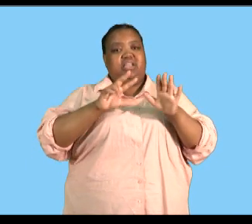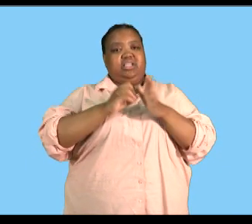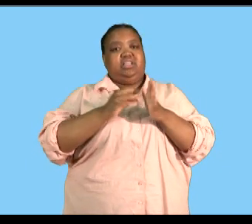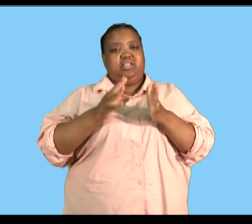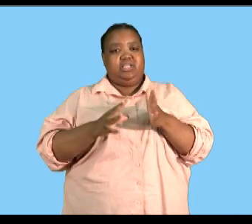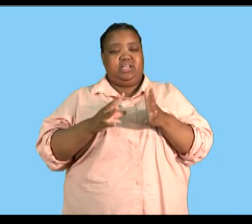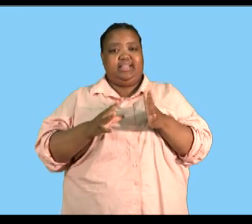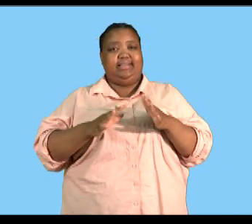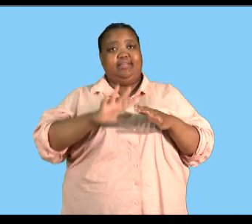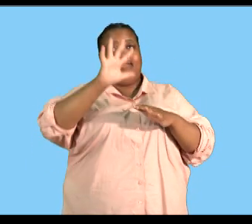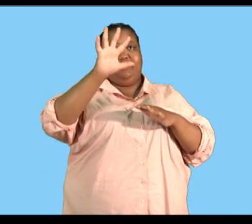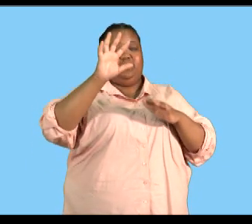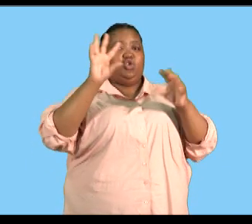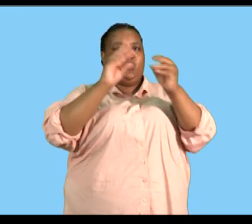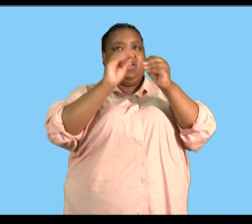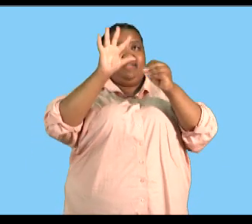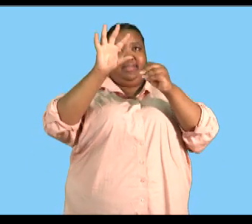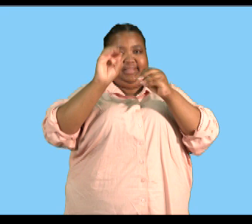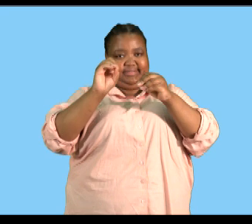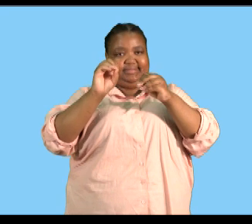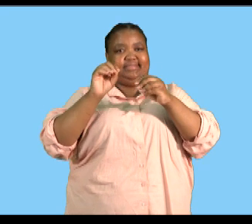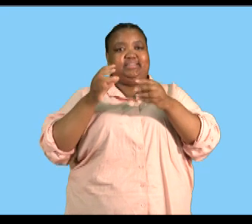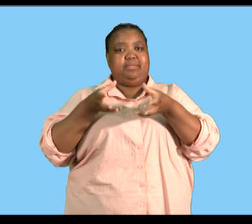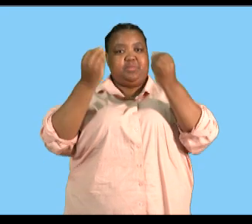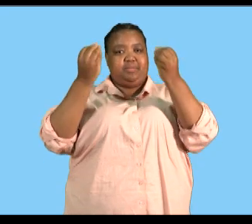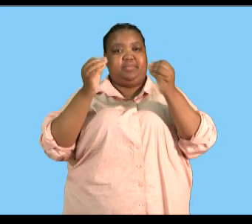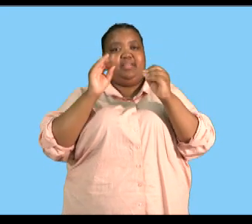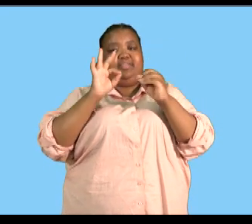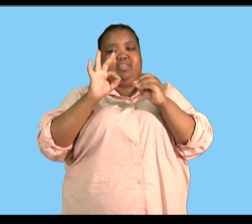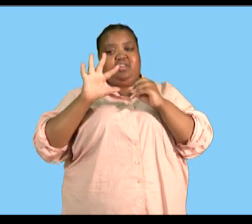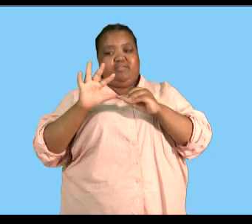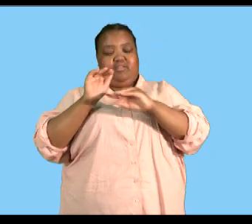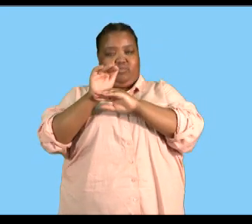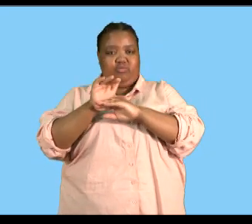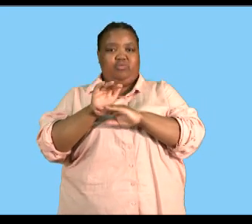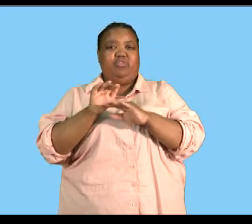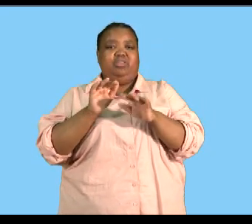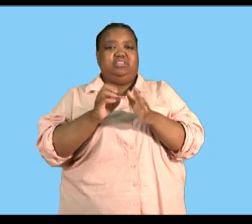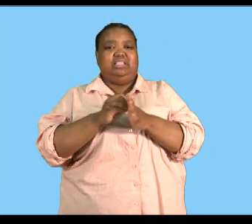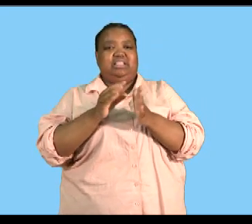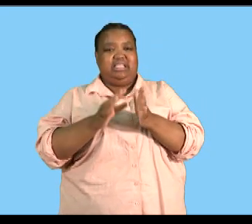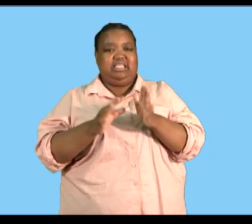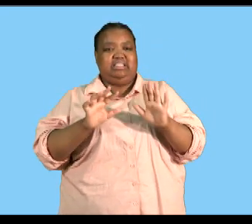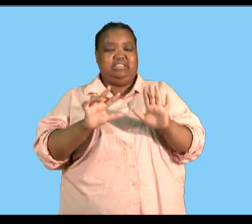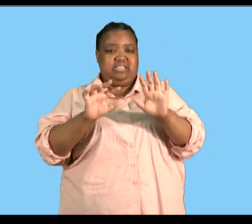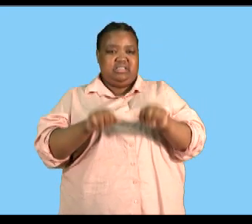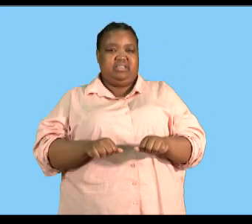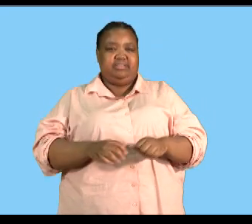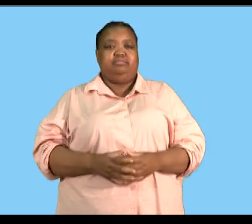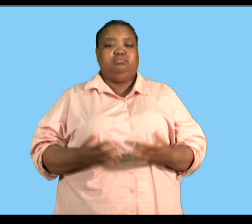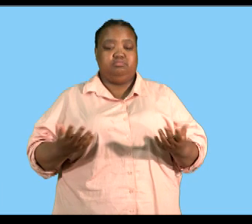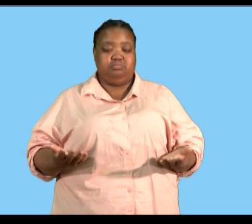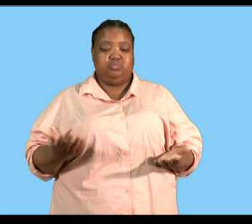of 50. Right, so now just before we can write our probability, let us verify again